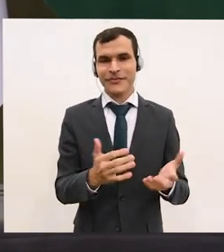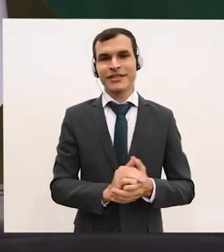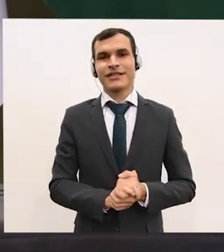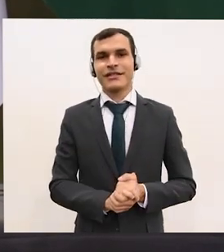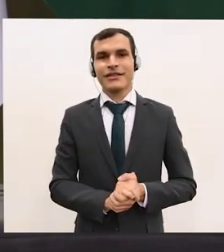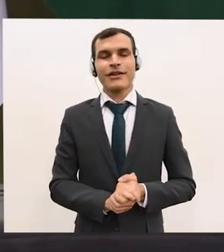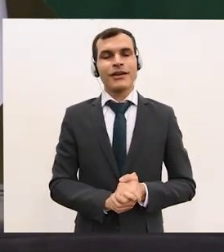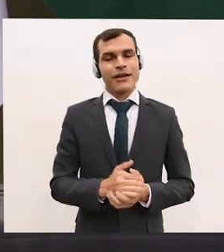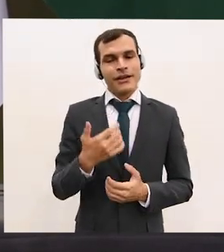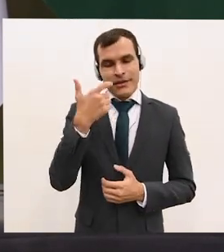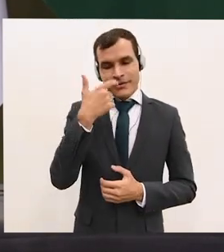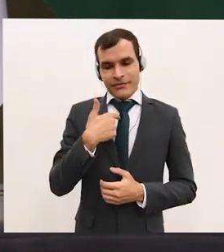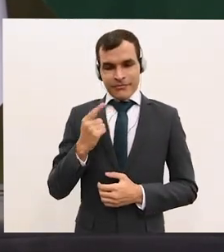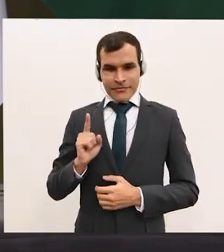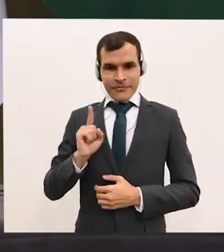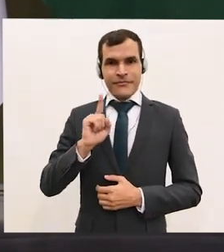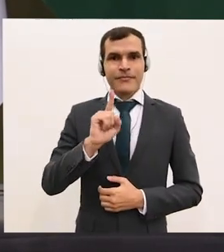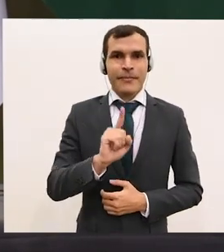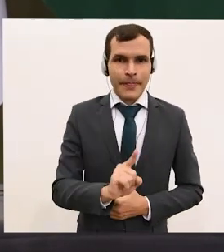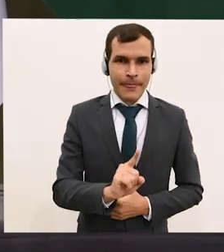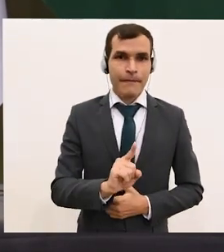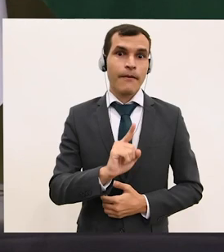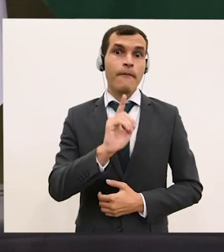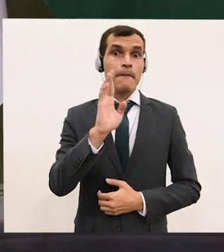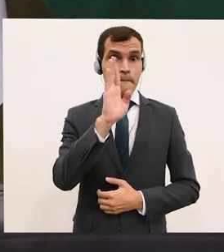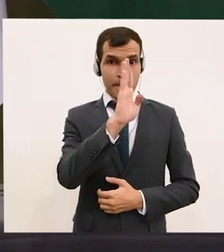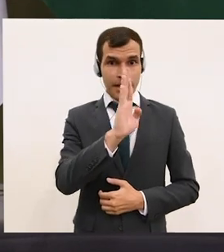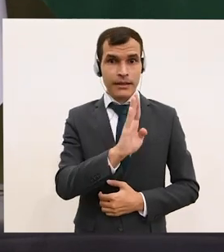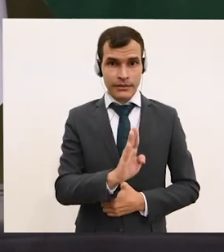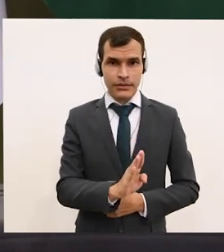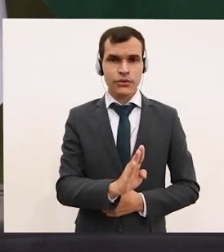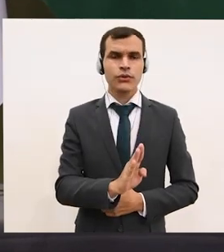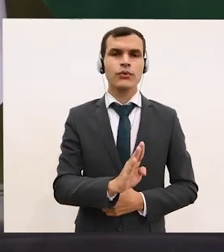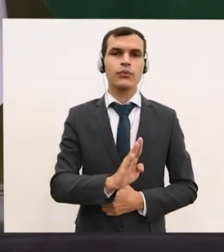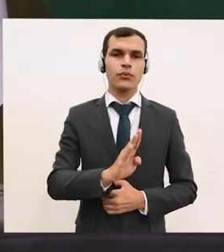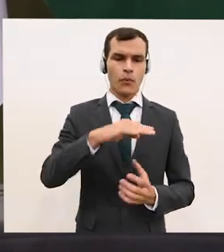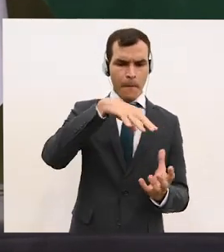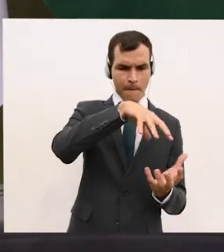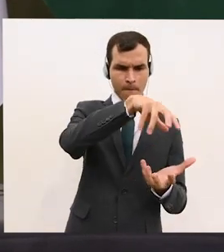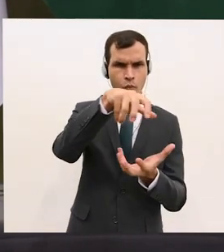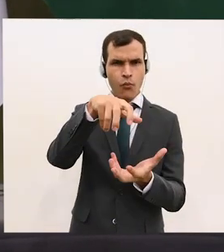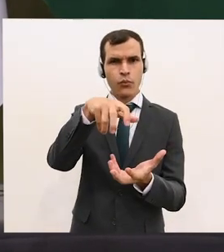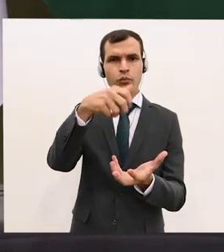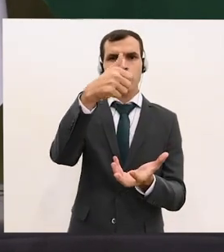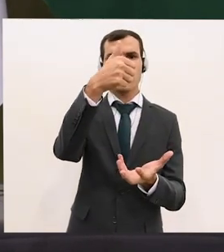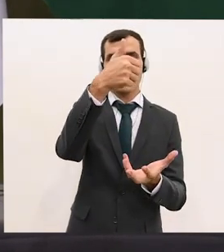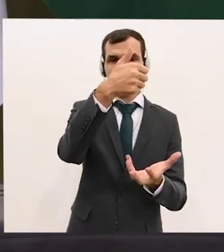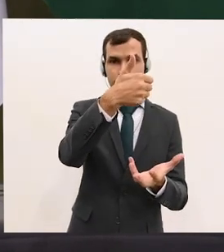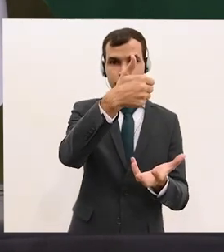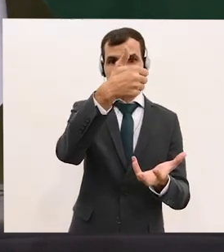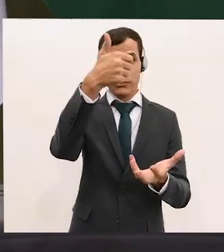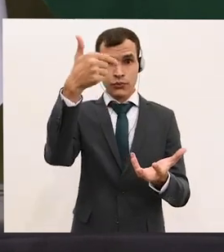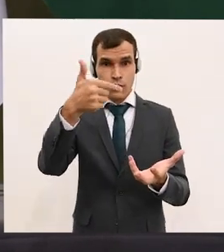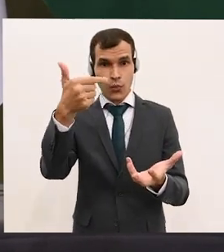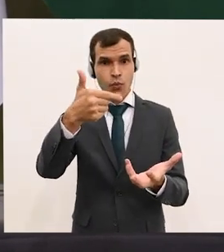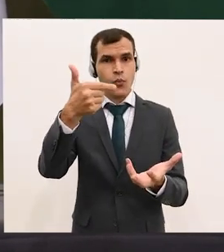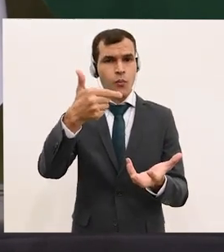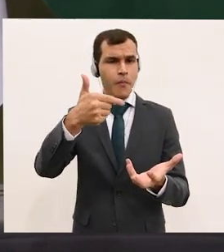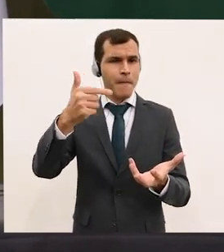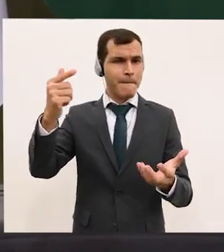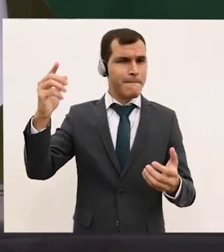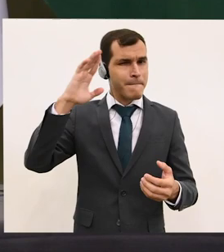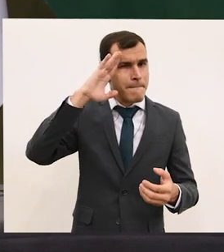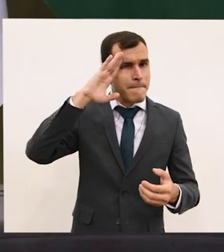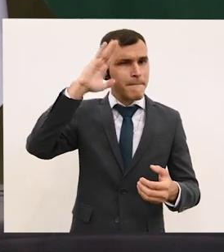economy in the world, an agricultural powerhouse. And during this time of